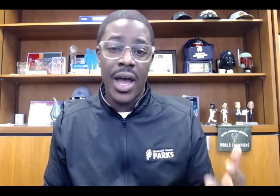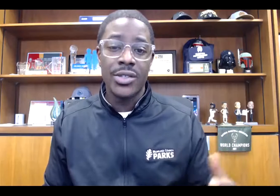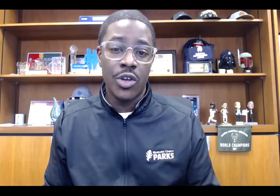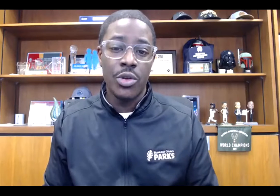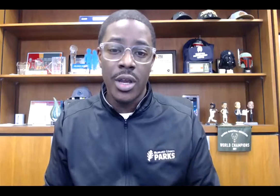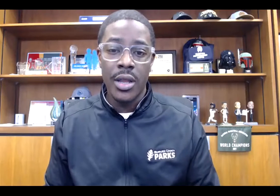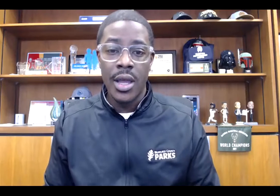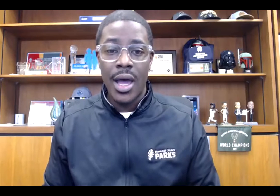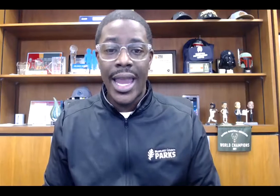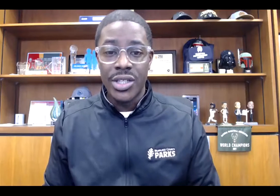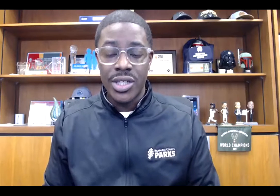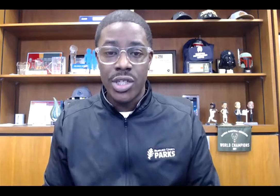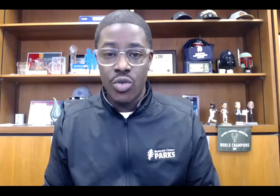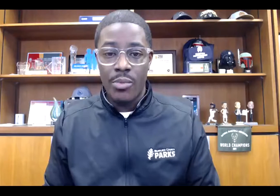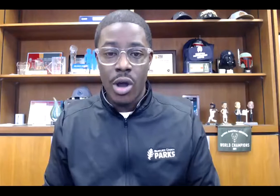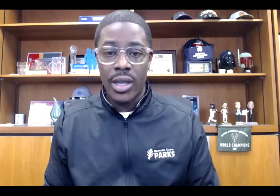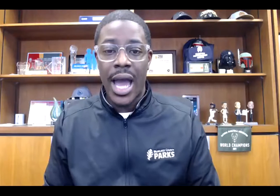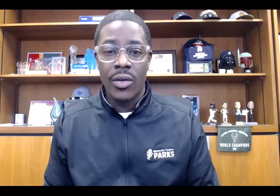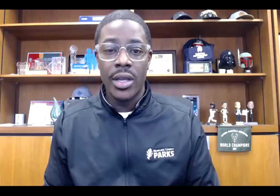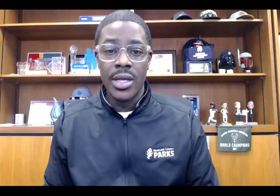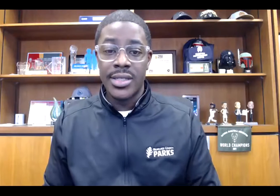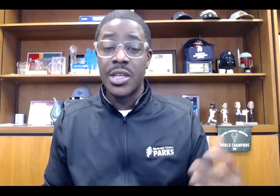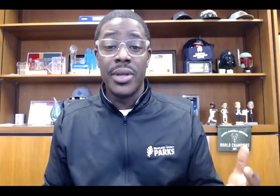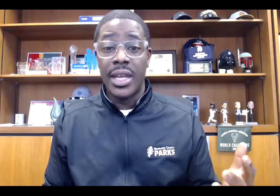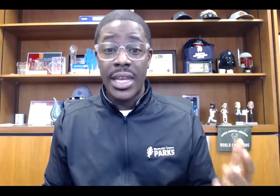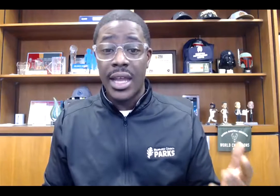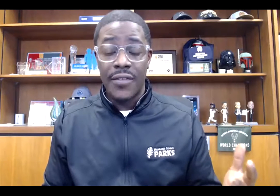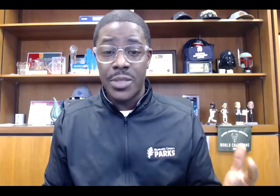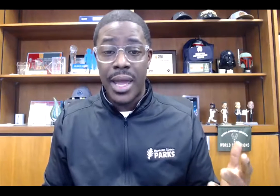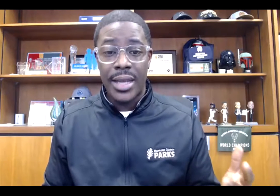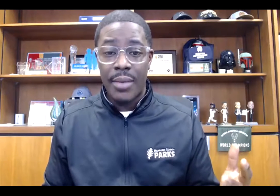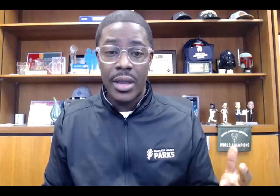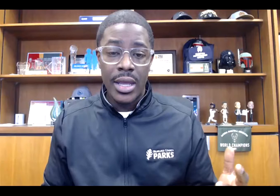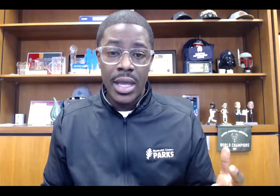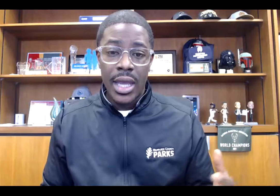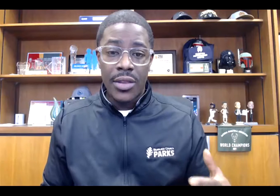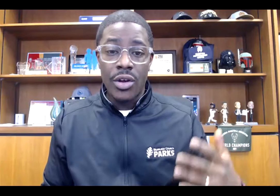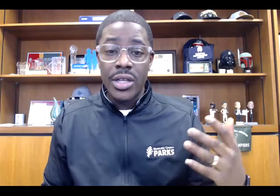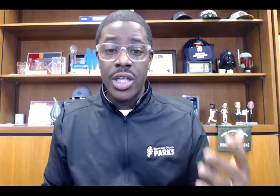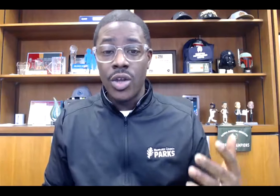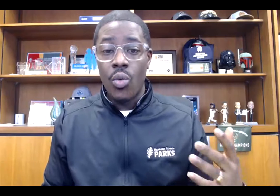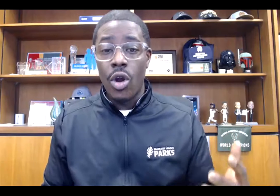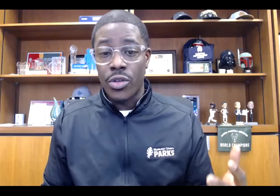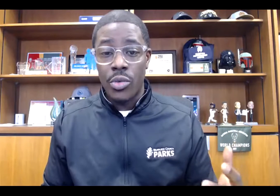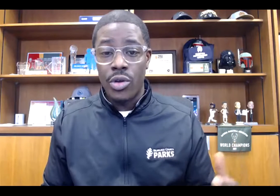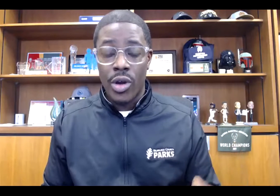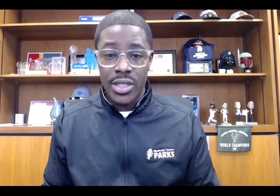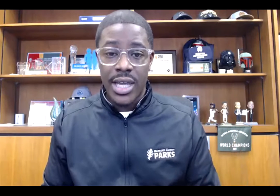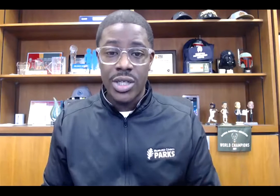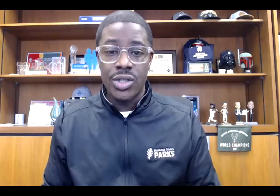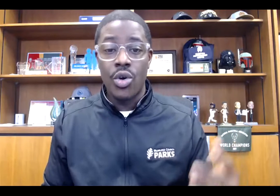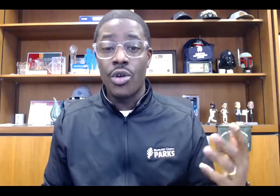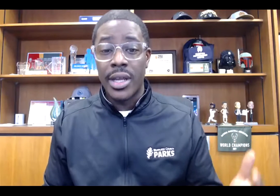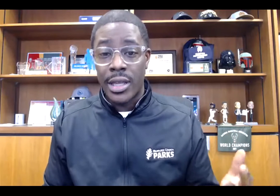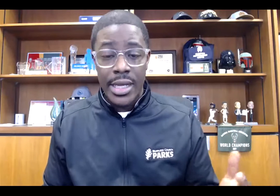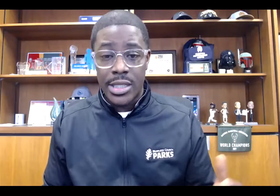to provide to community agencies throughout Milwaukee County since the beginning of this pandemic. And they're going to continue to work with community